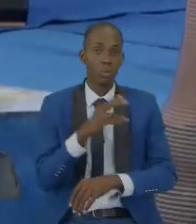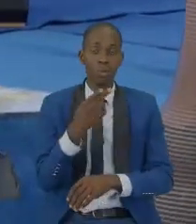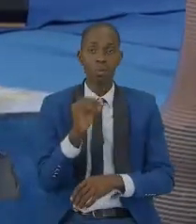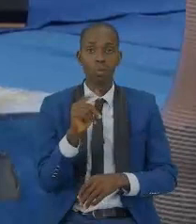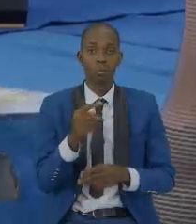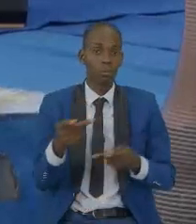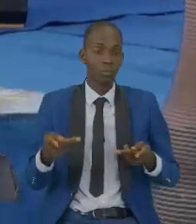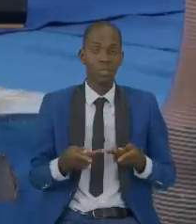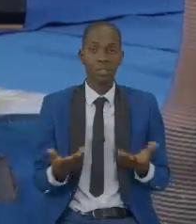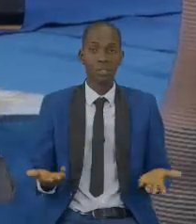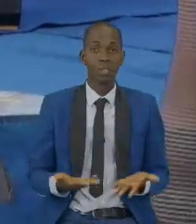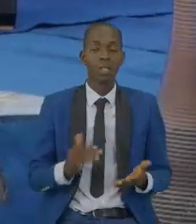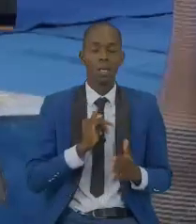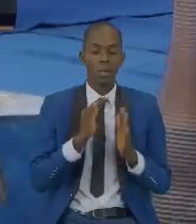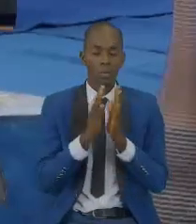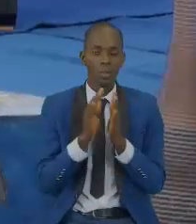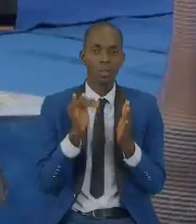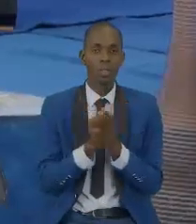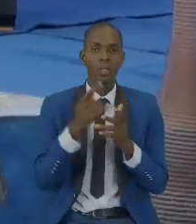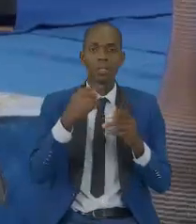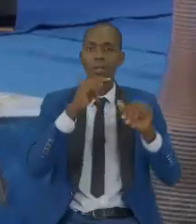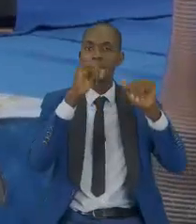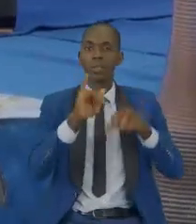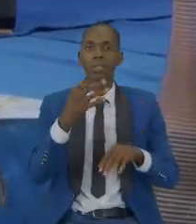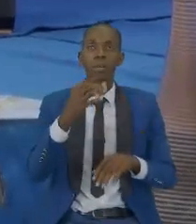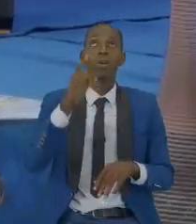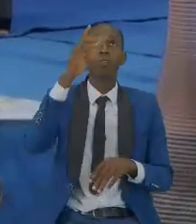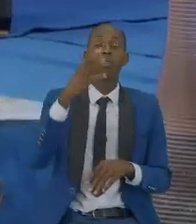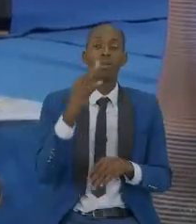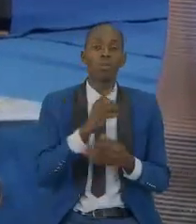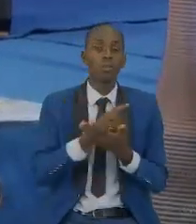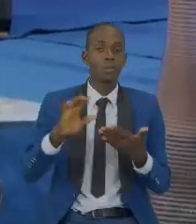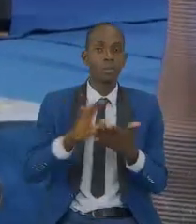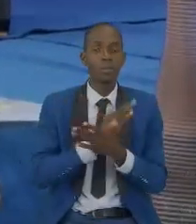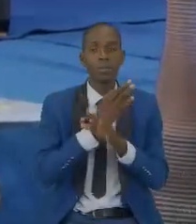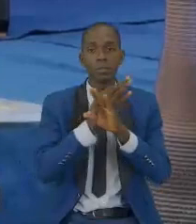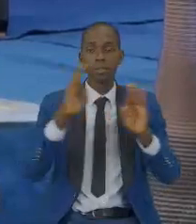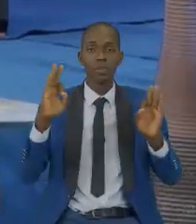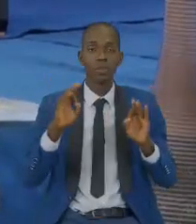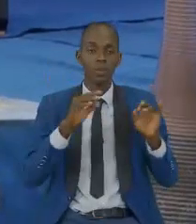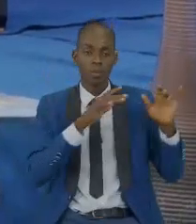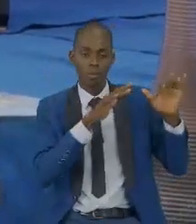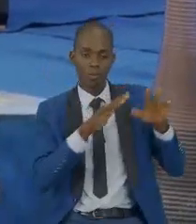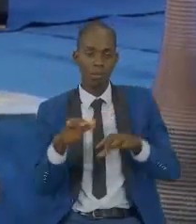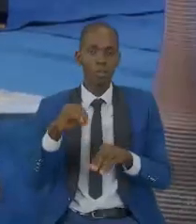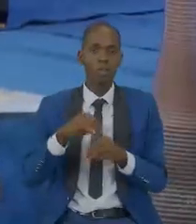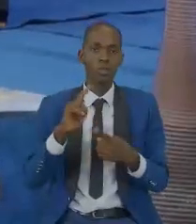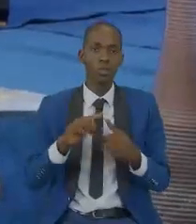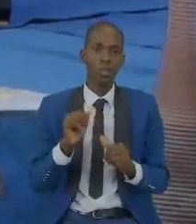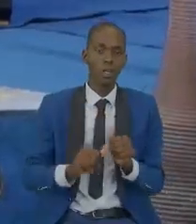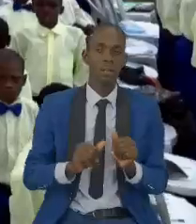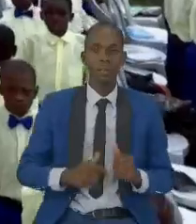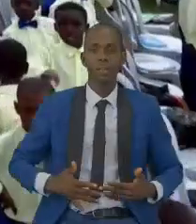pray the blessing of God of total supernatural freedom flow into every life